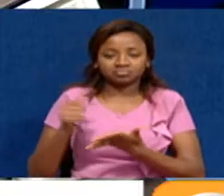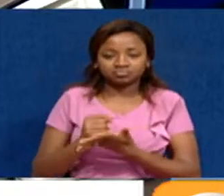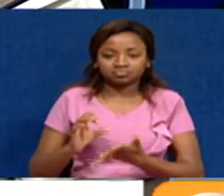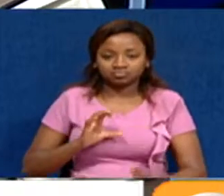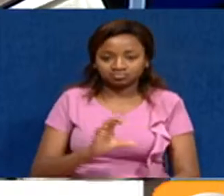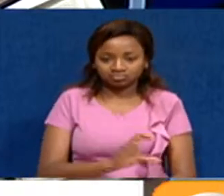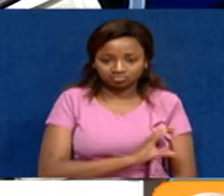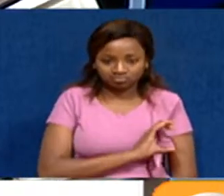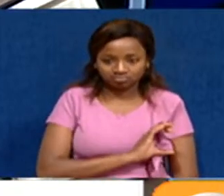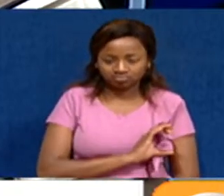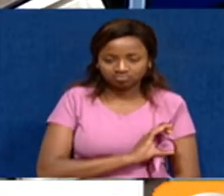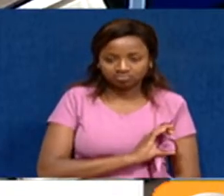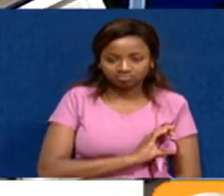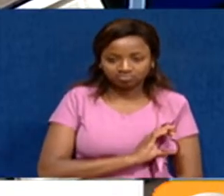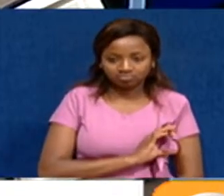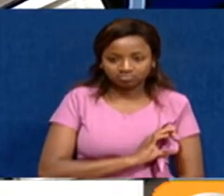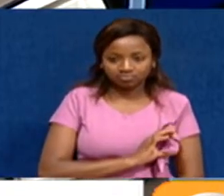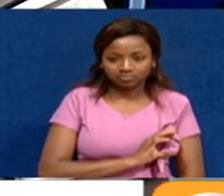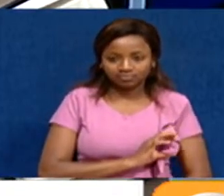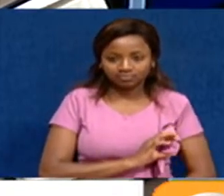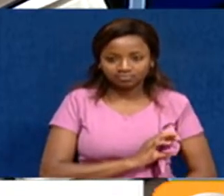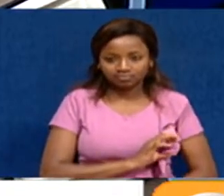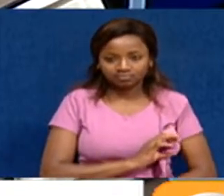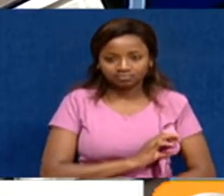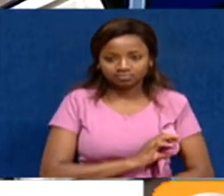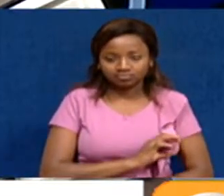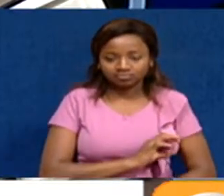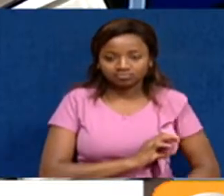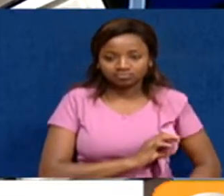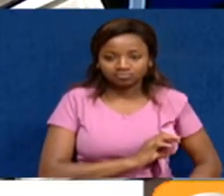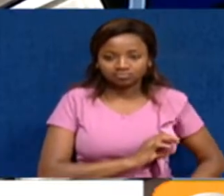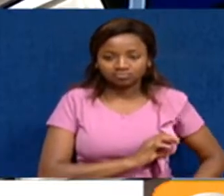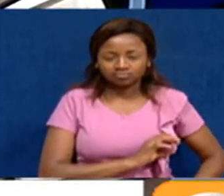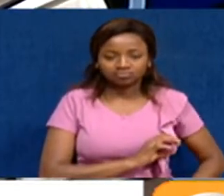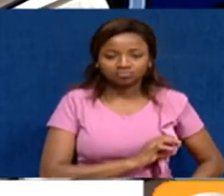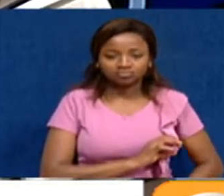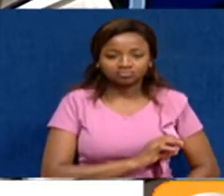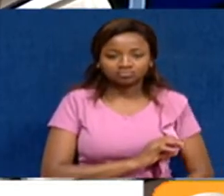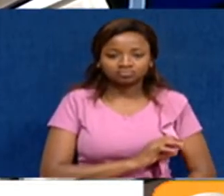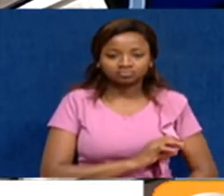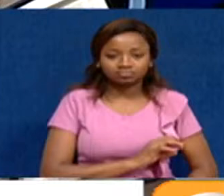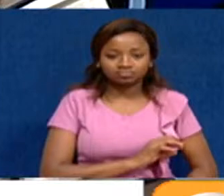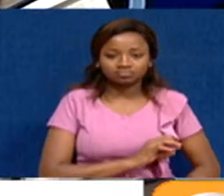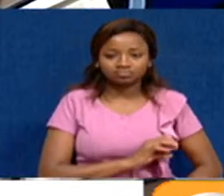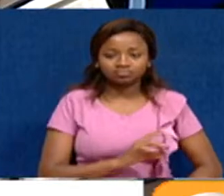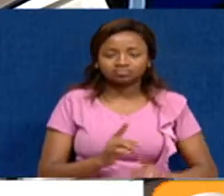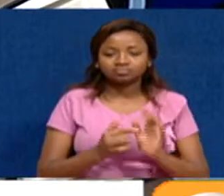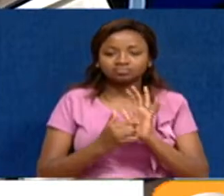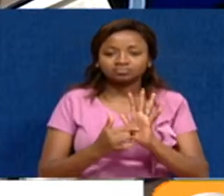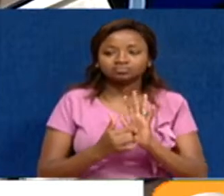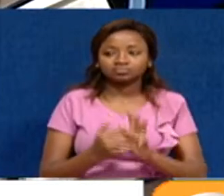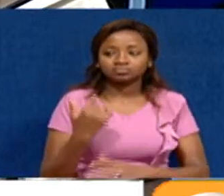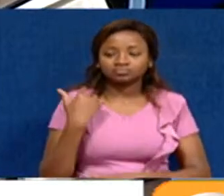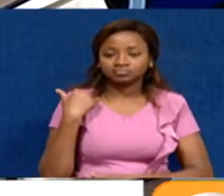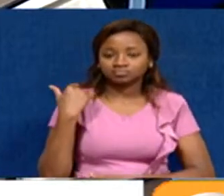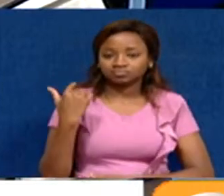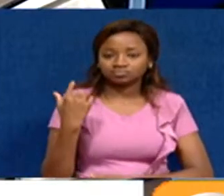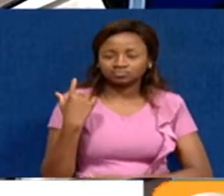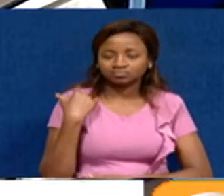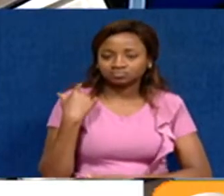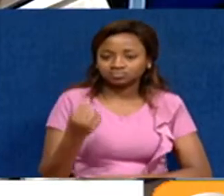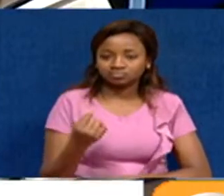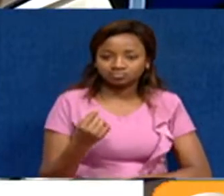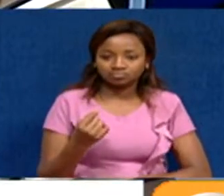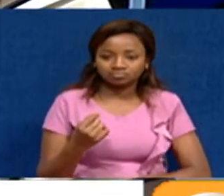same circle all the time. Like the latest situation, if I may say, according